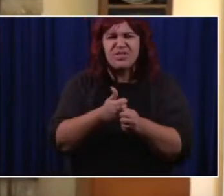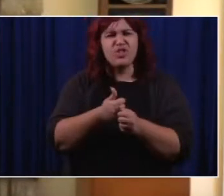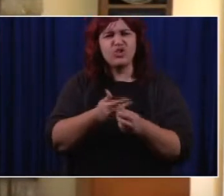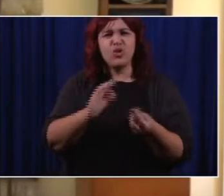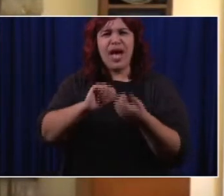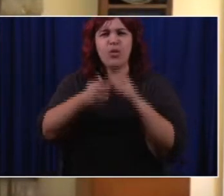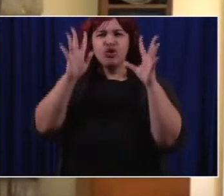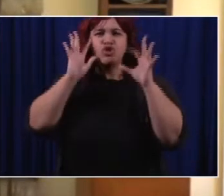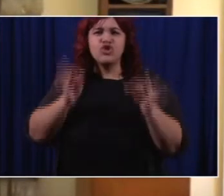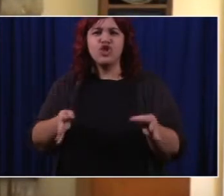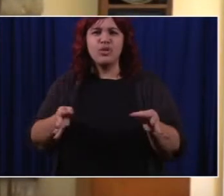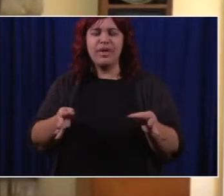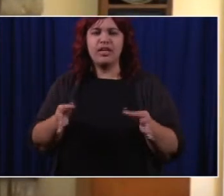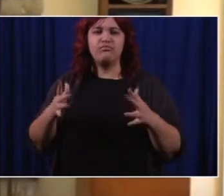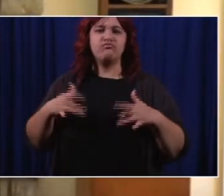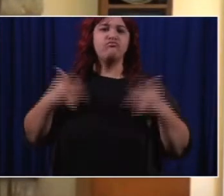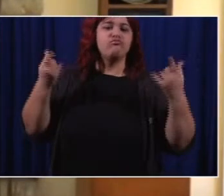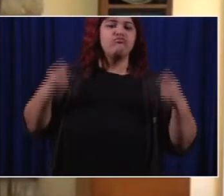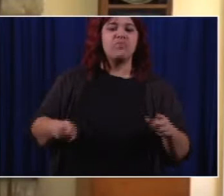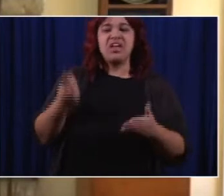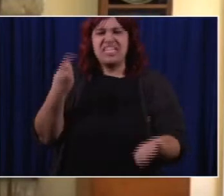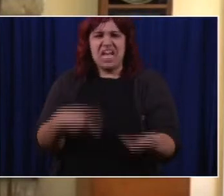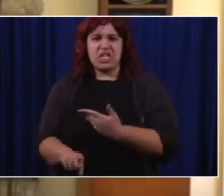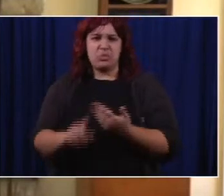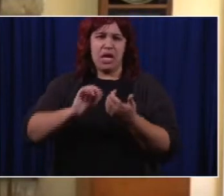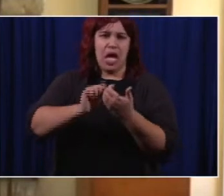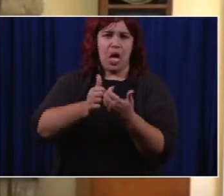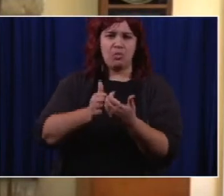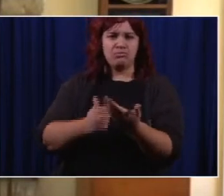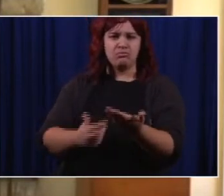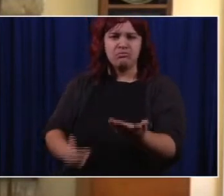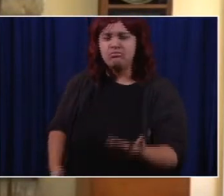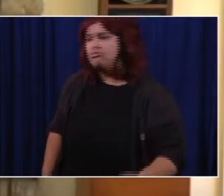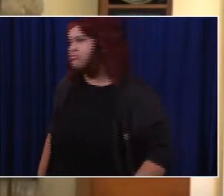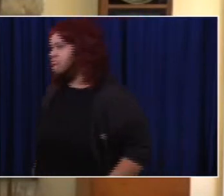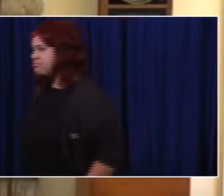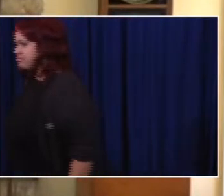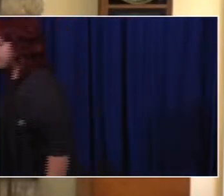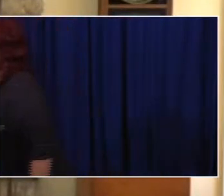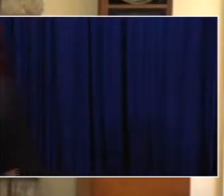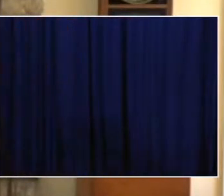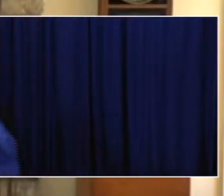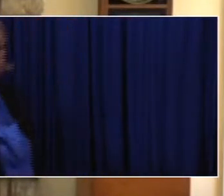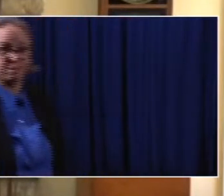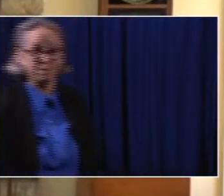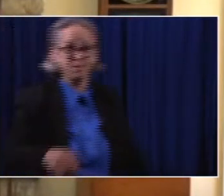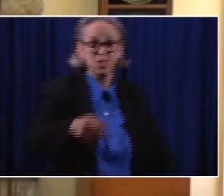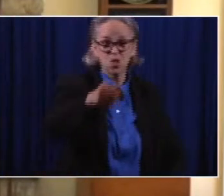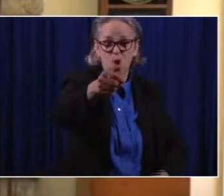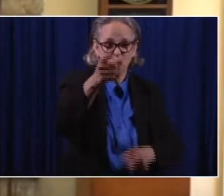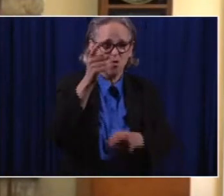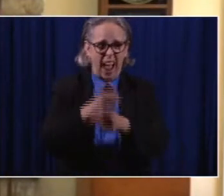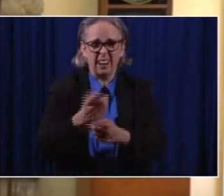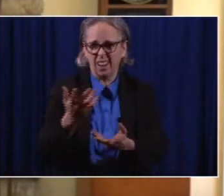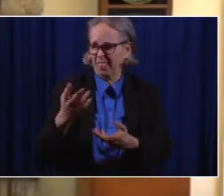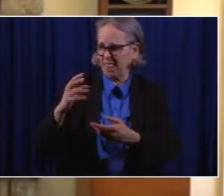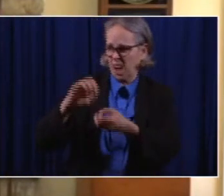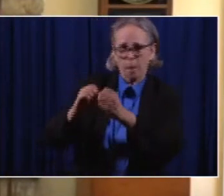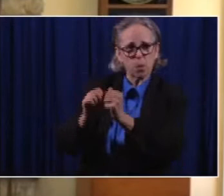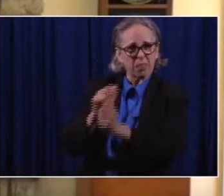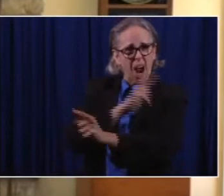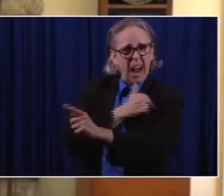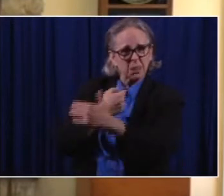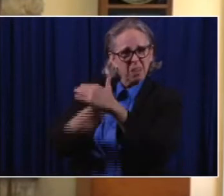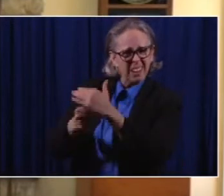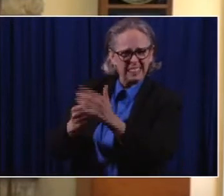Well, you're right. These things lag. There's absolutely no doubt about that. And frankly, I had a